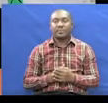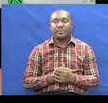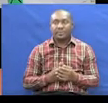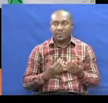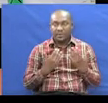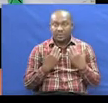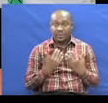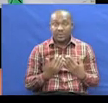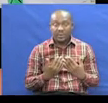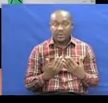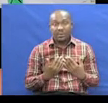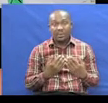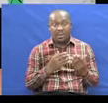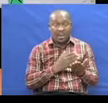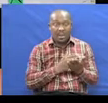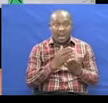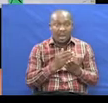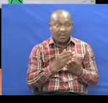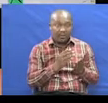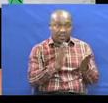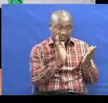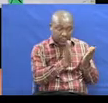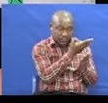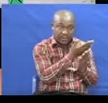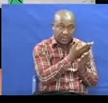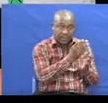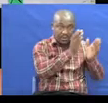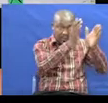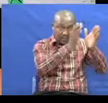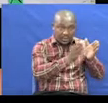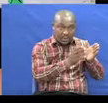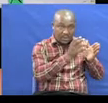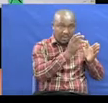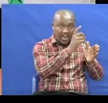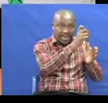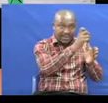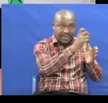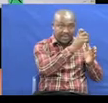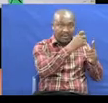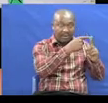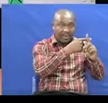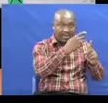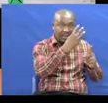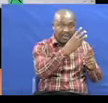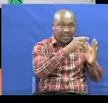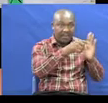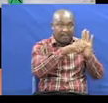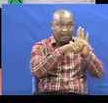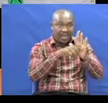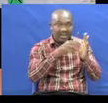subtracting here, is going to be 0. And then we are going to remain with x. After remaining with